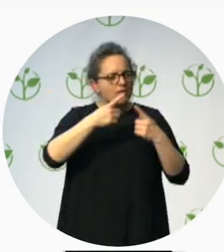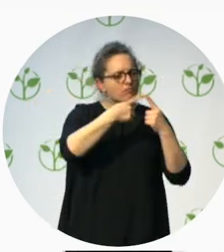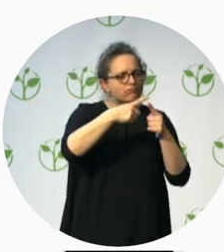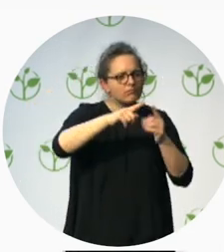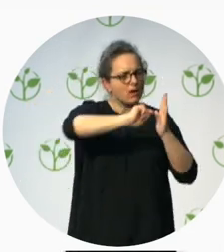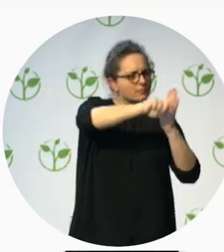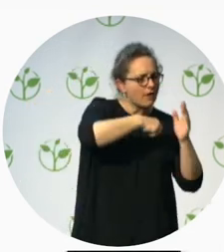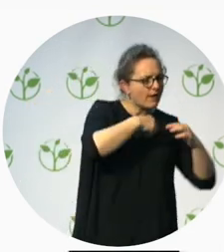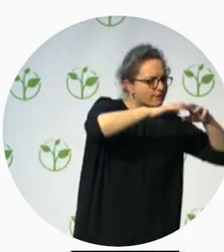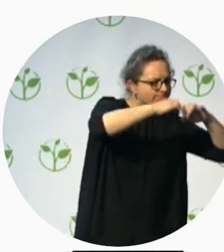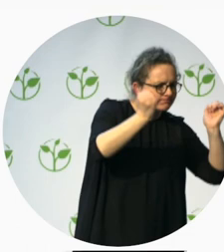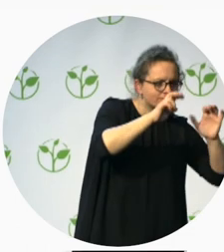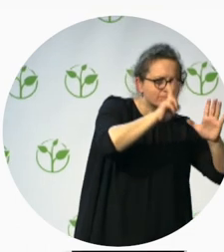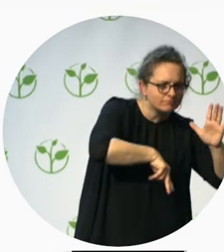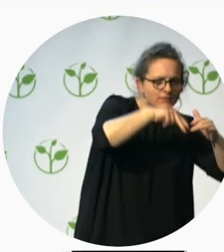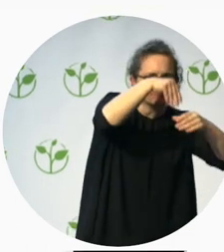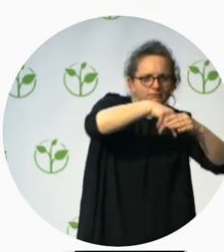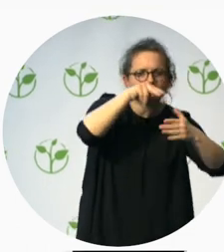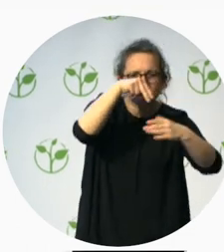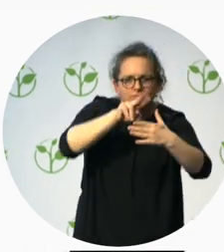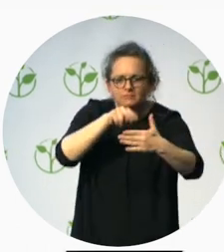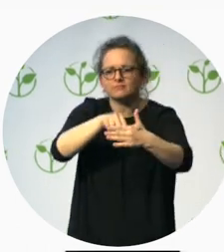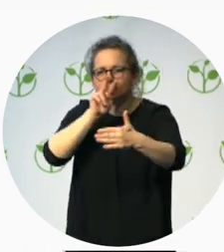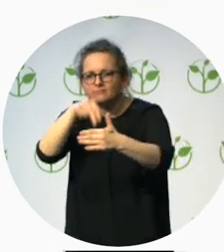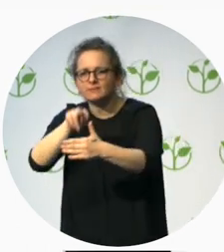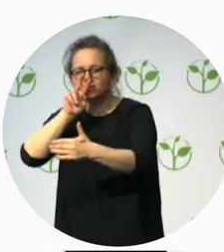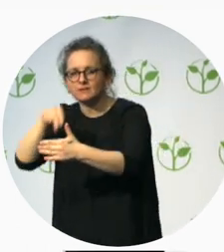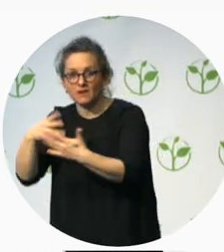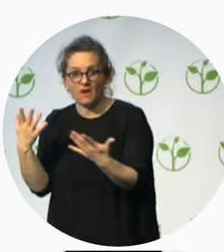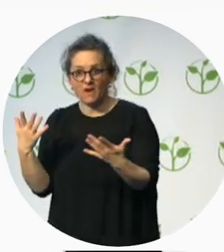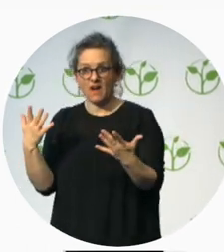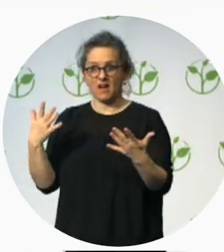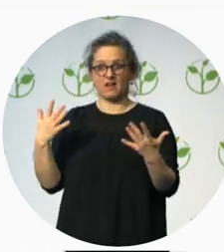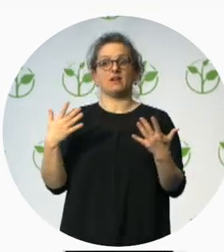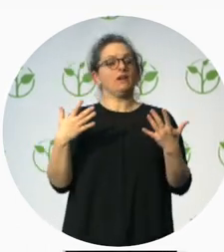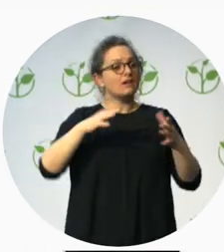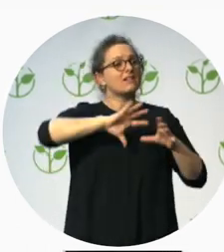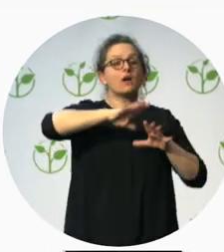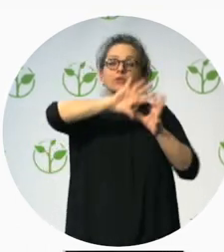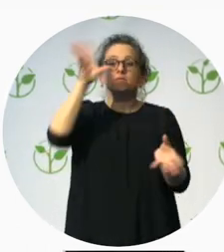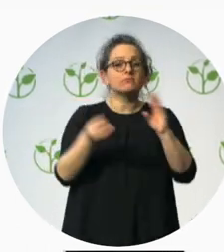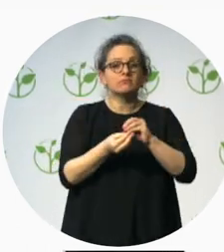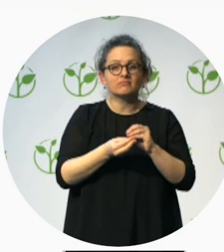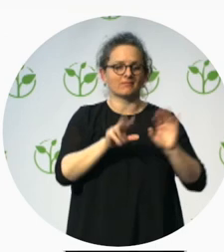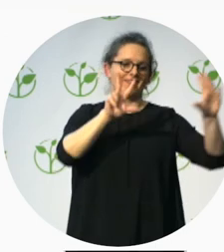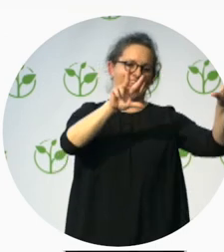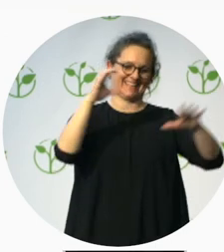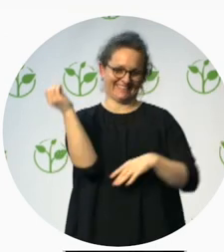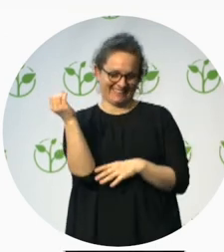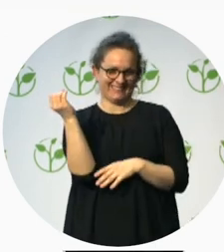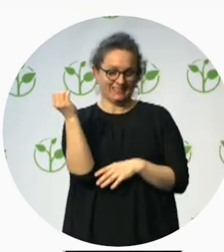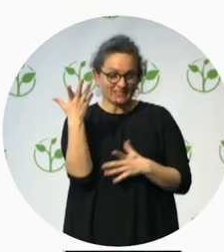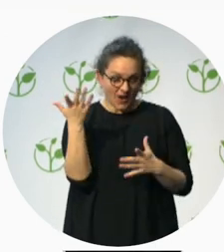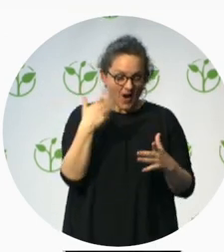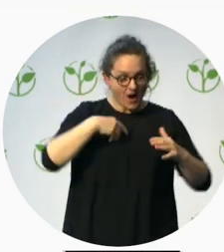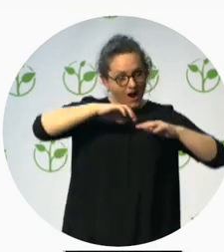worldwide. From these nominations and after engaging with more than 1,000 experts from